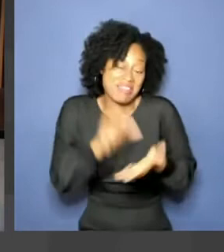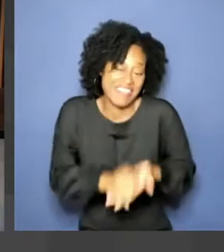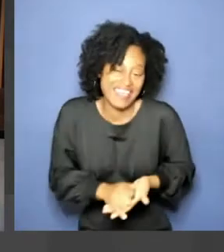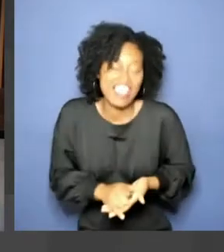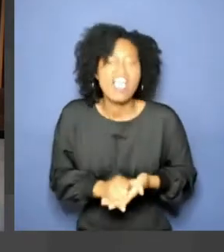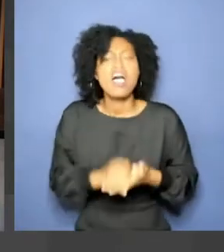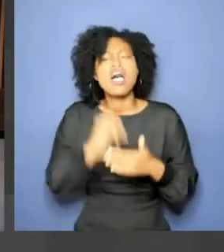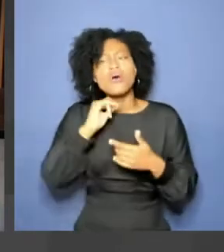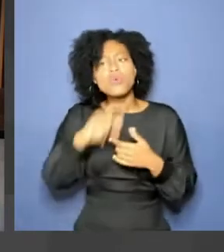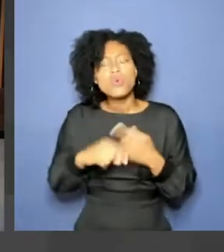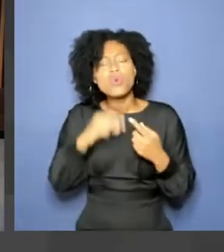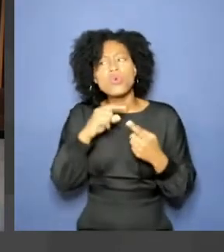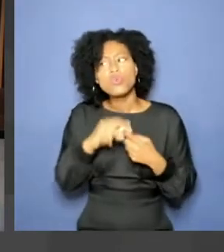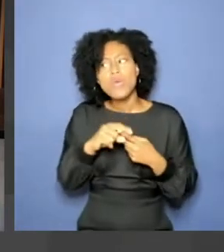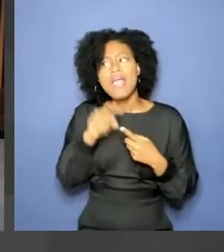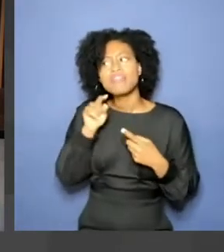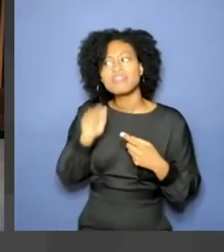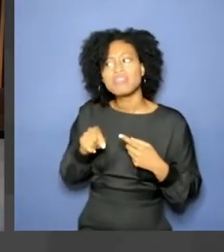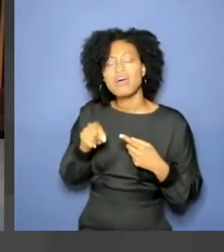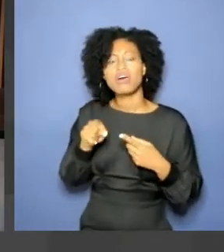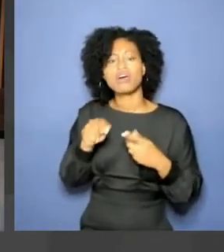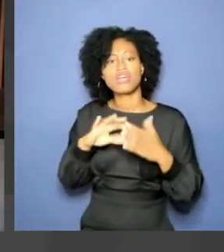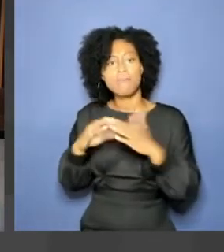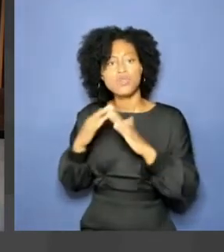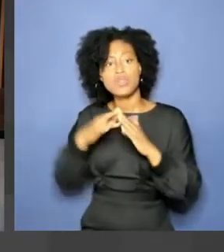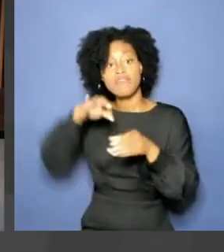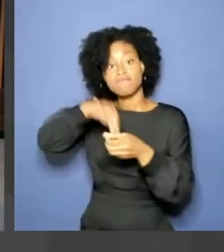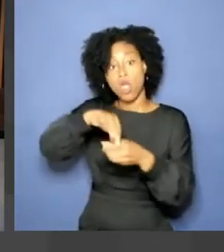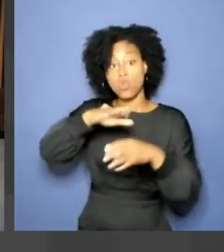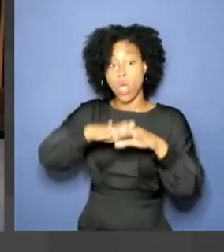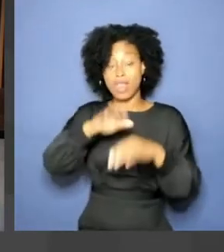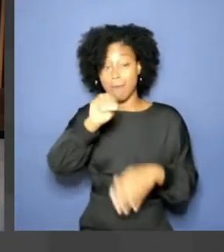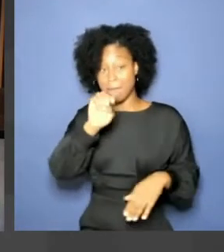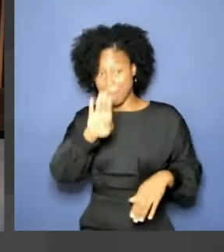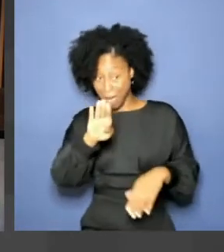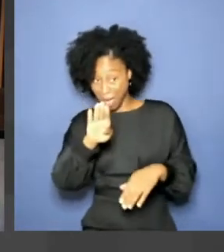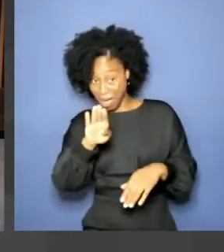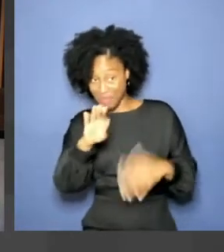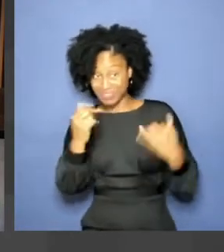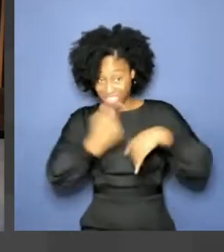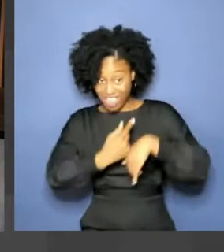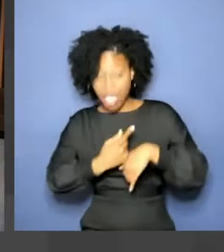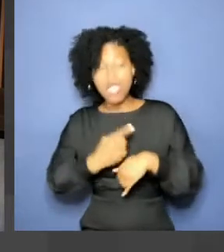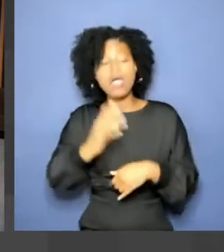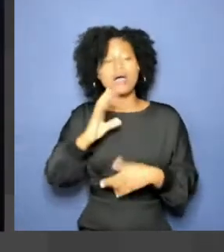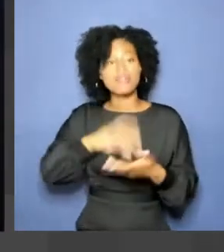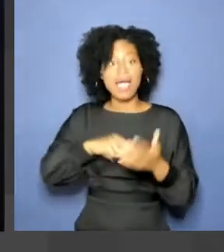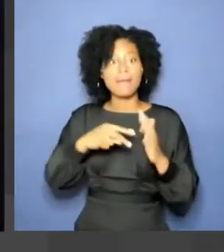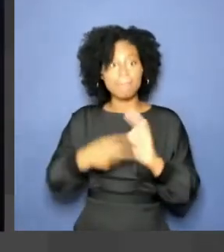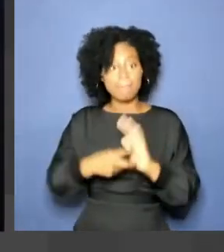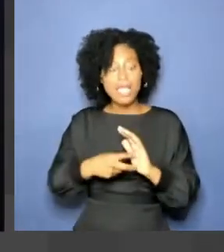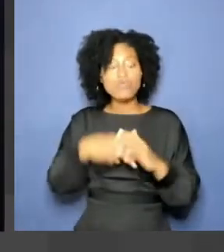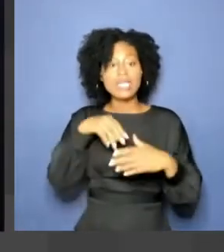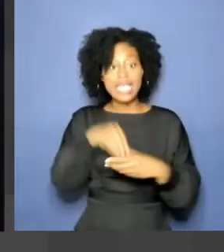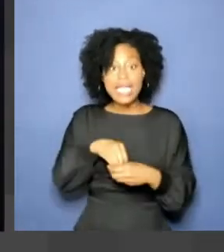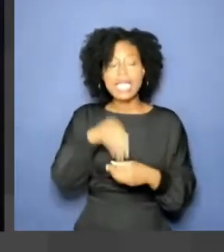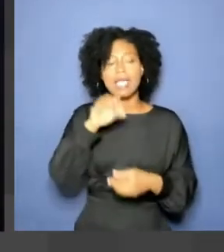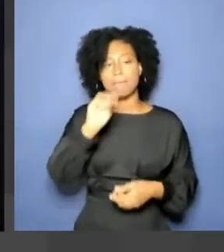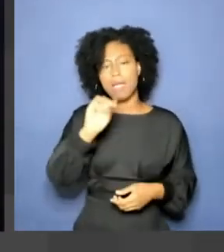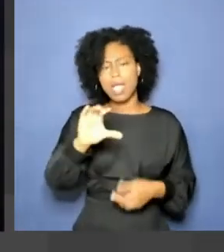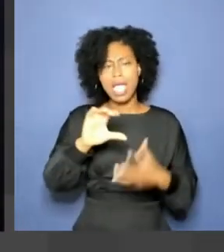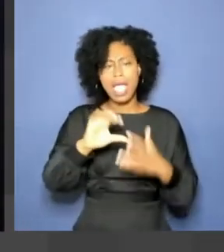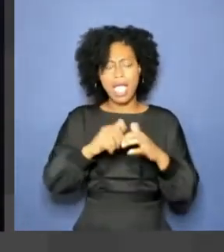community votes on a mob today, that mob is going to move forward towards being in Minecraft. How finished